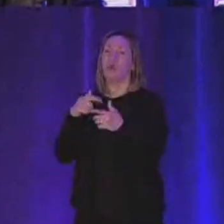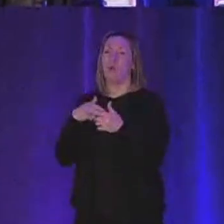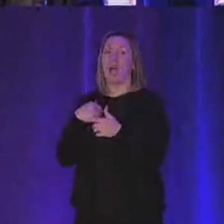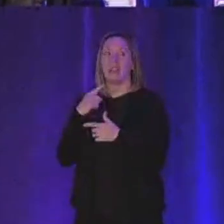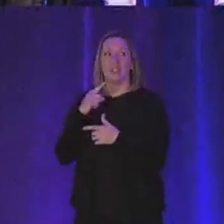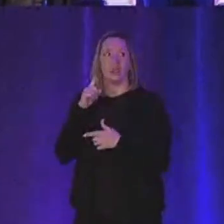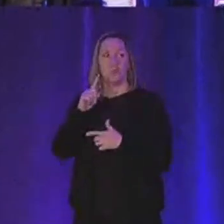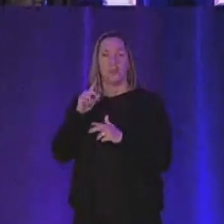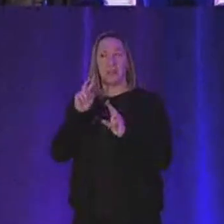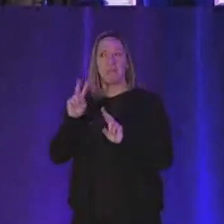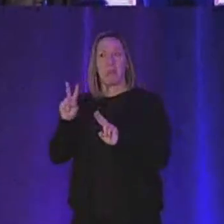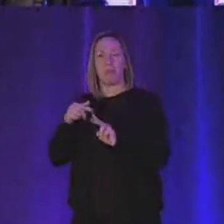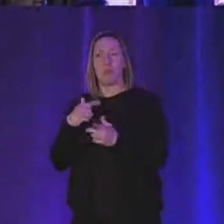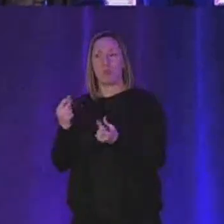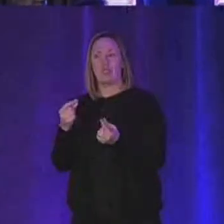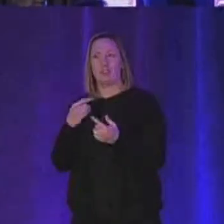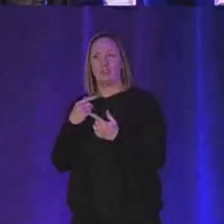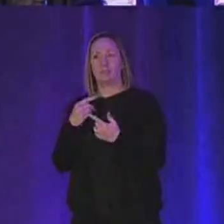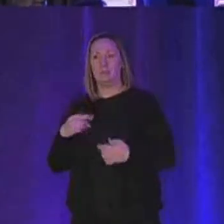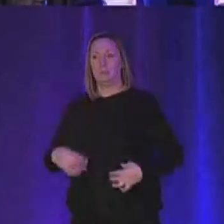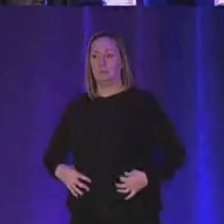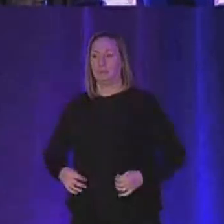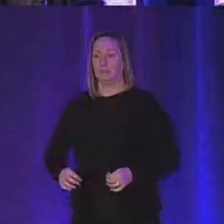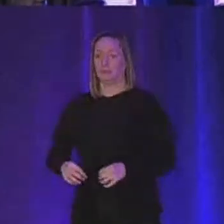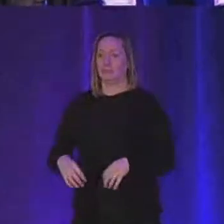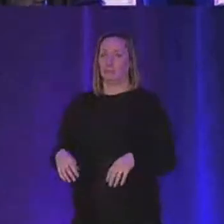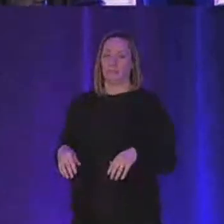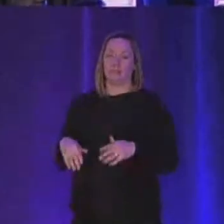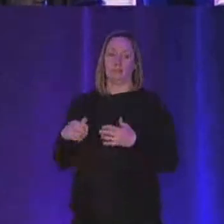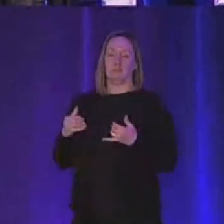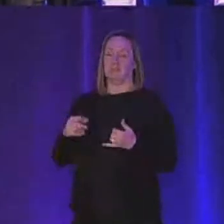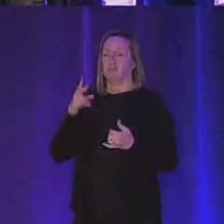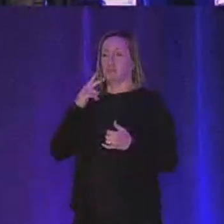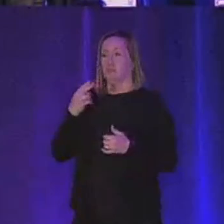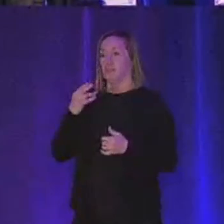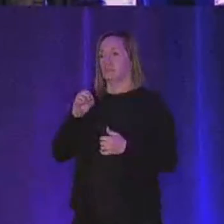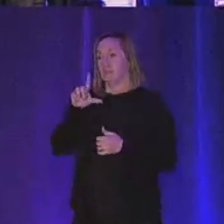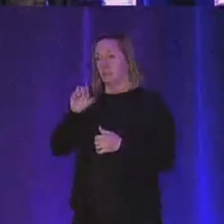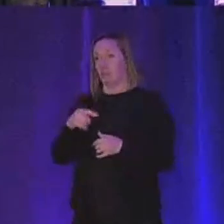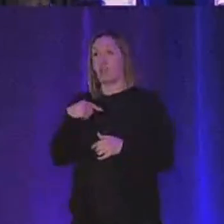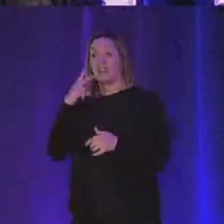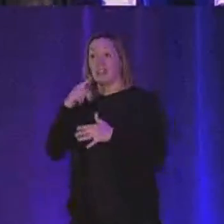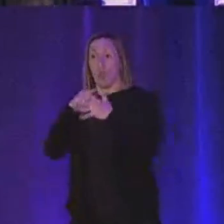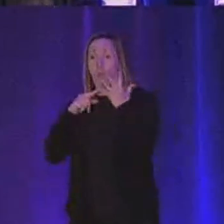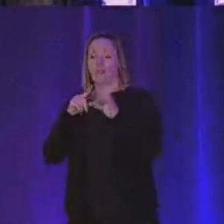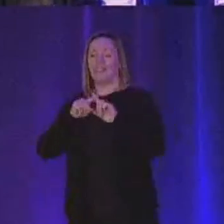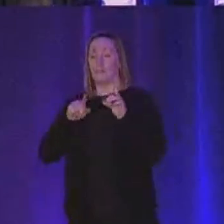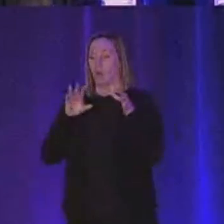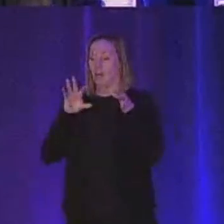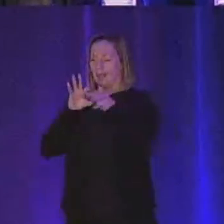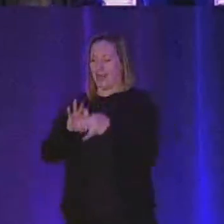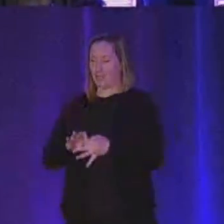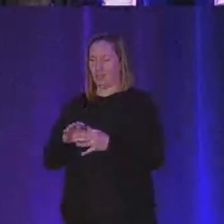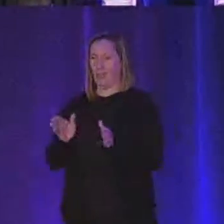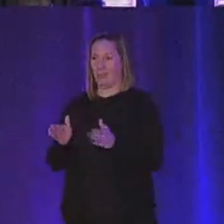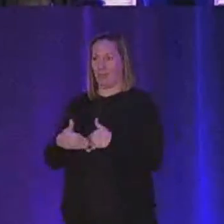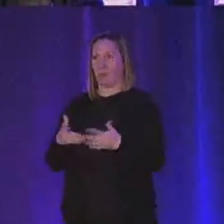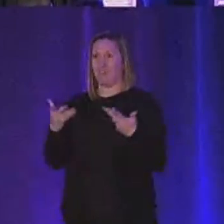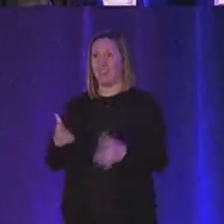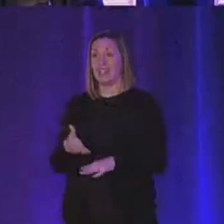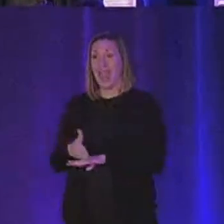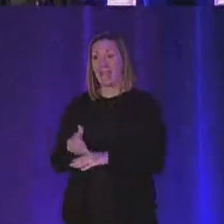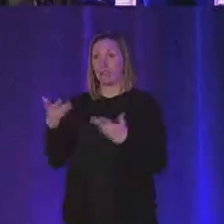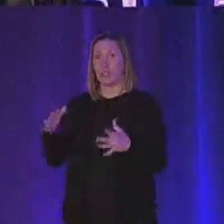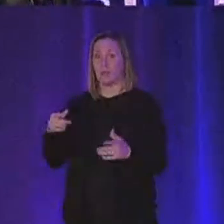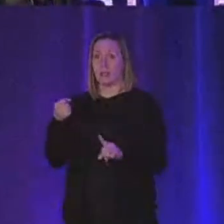really admirable, is they've taken, yeah, so now I can see hello, and I can see all of these different connections from the room. And this is after something has